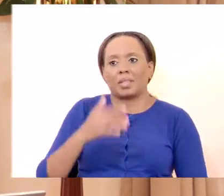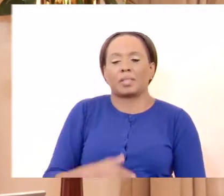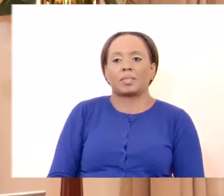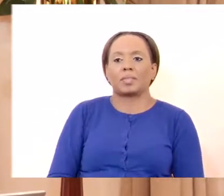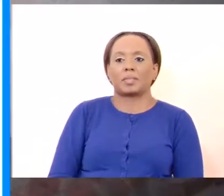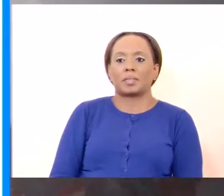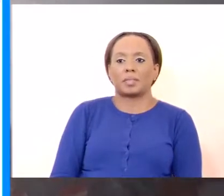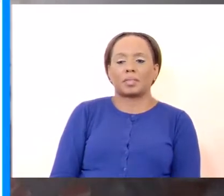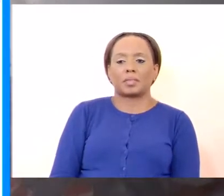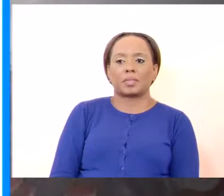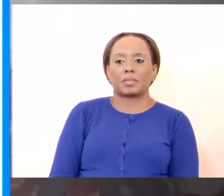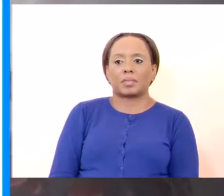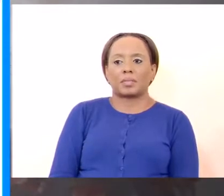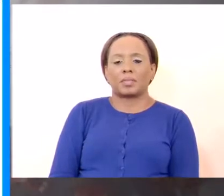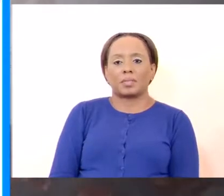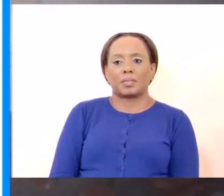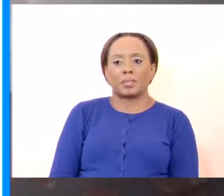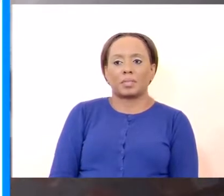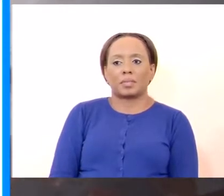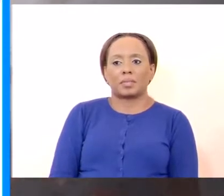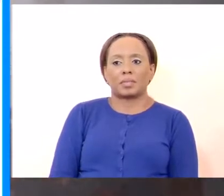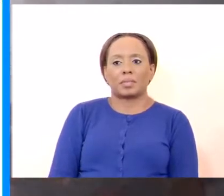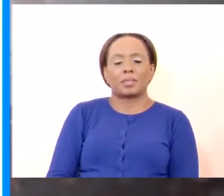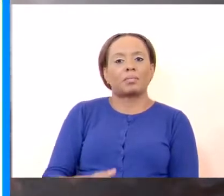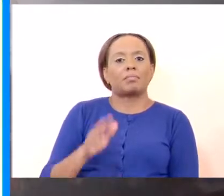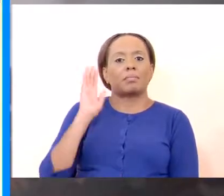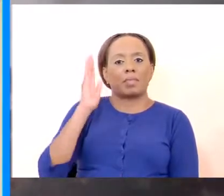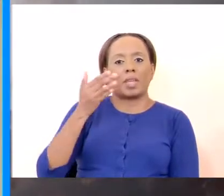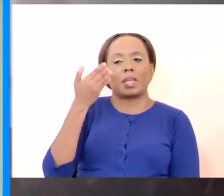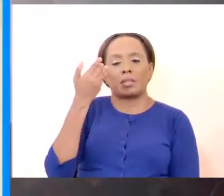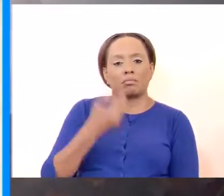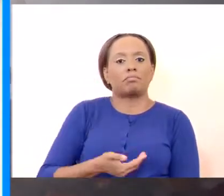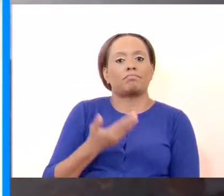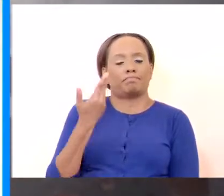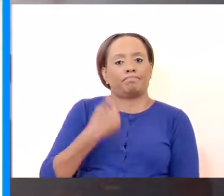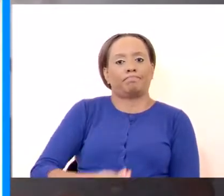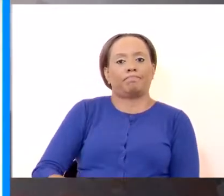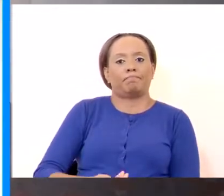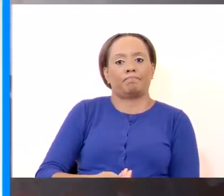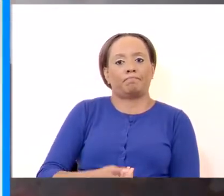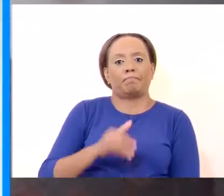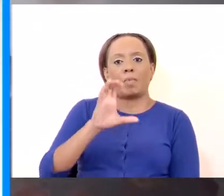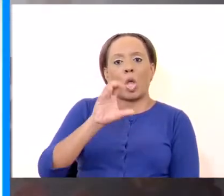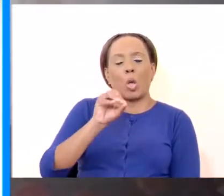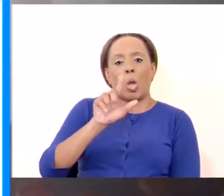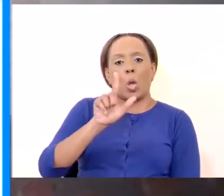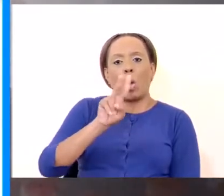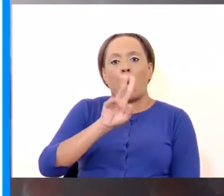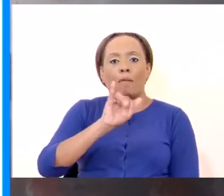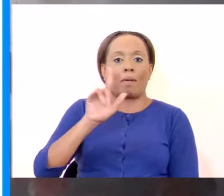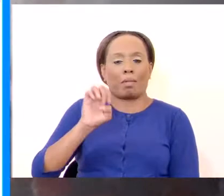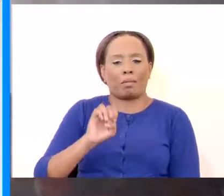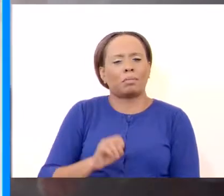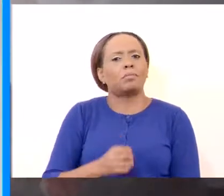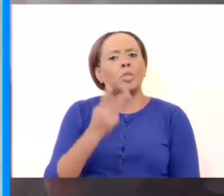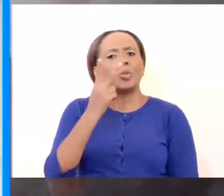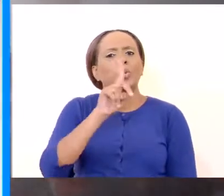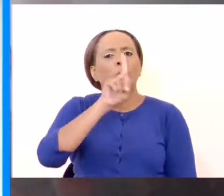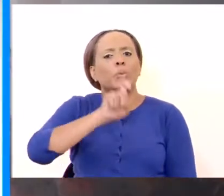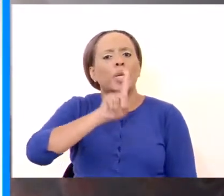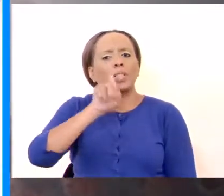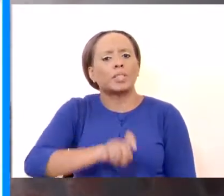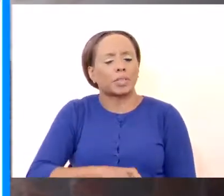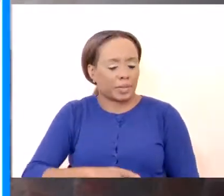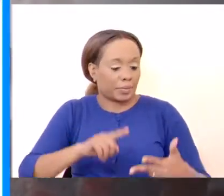Yes, good morning. Again, Colville Muncie here again. 2 questions for the minister. In terms of